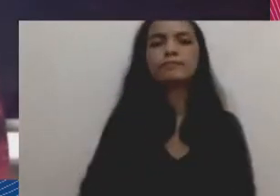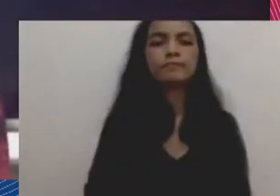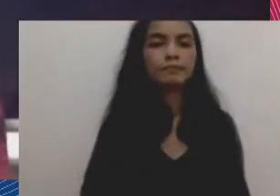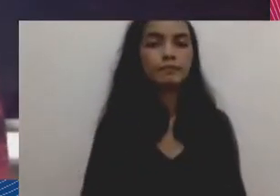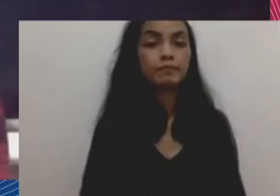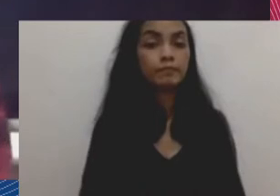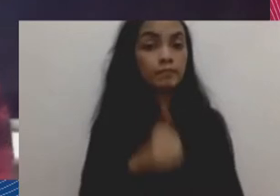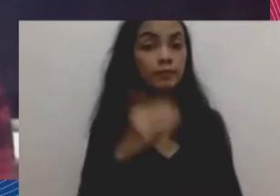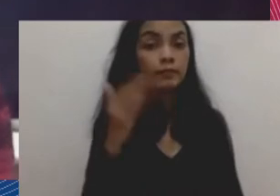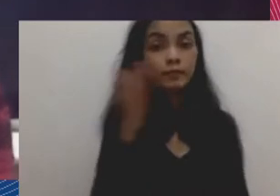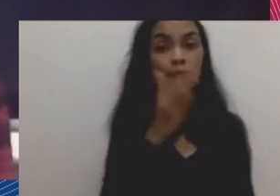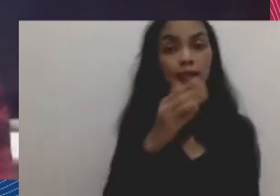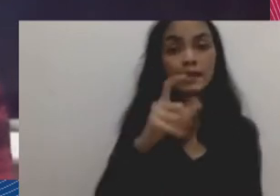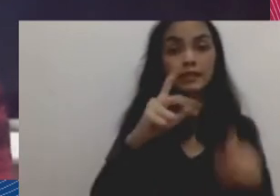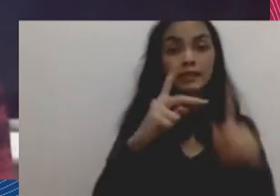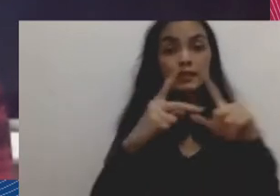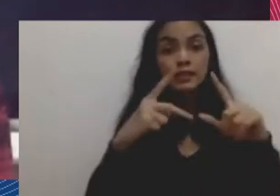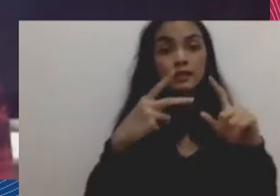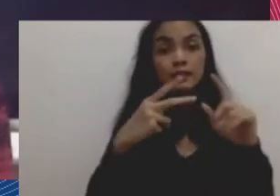questions?